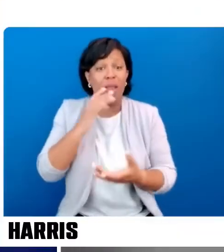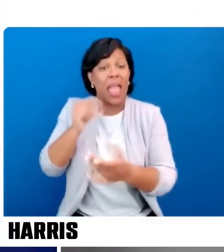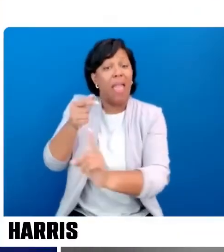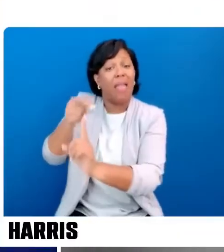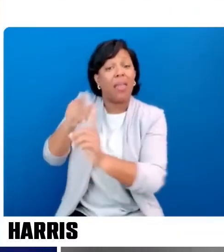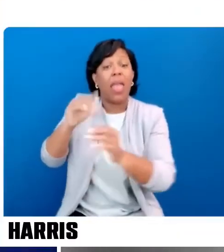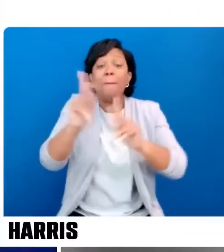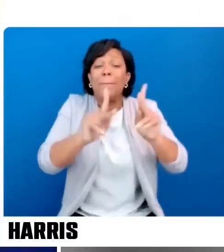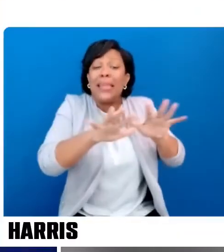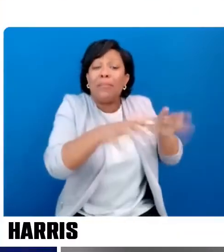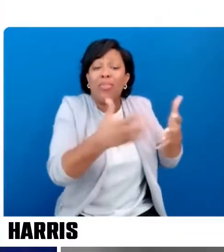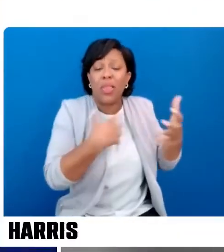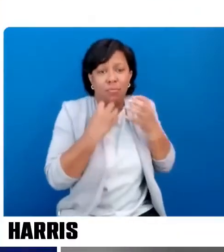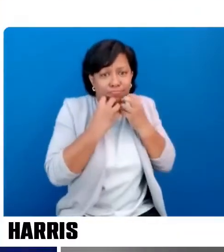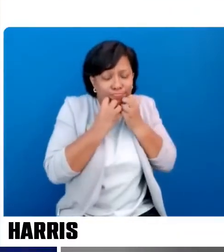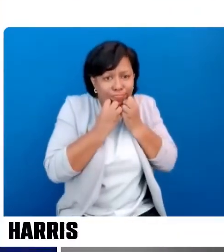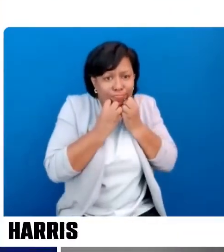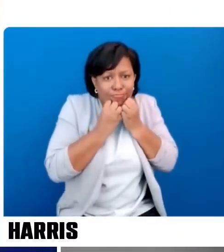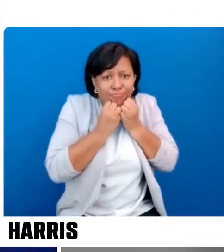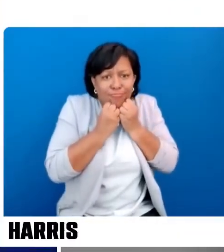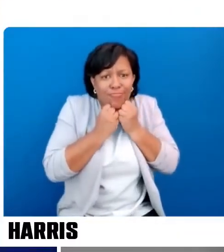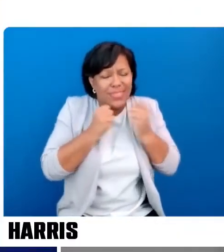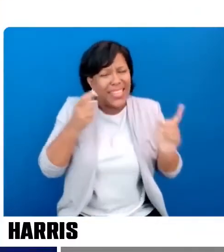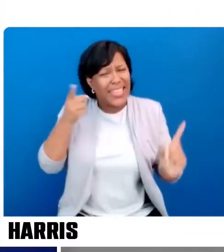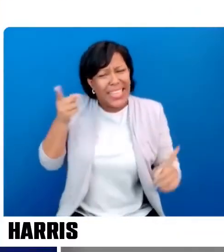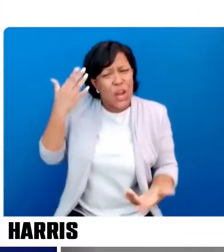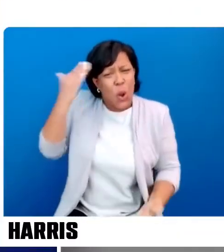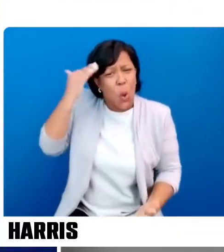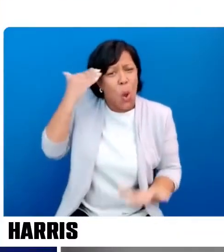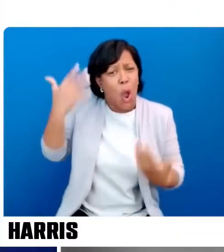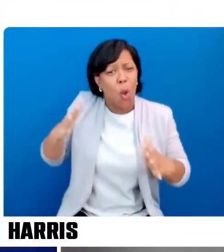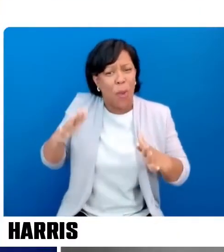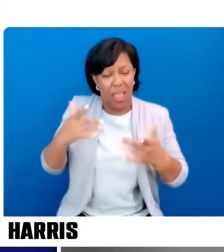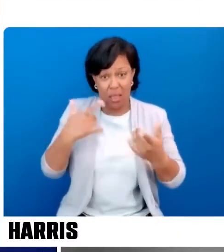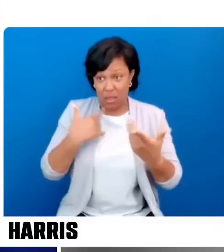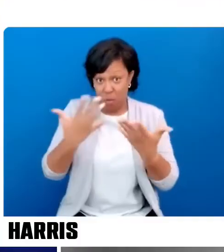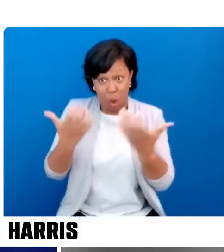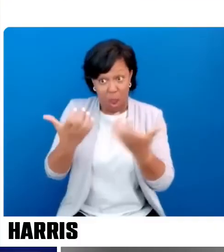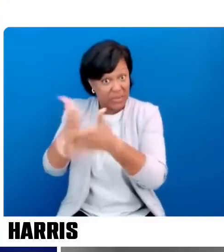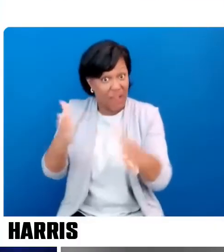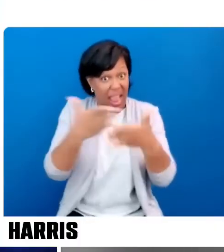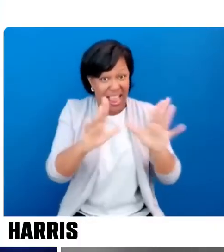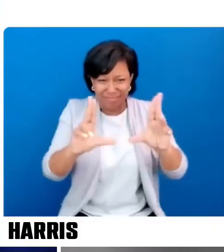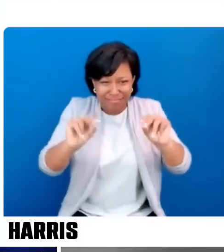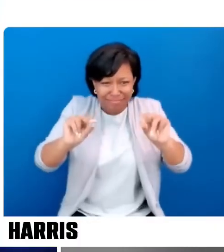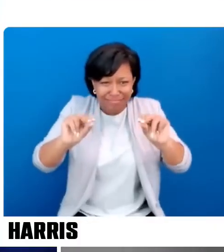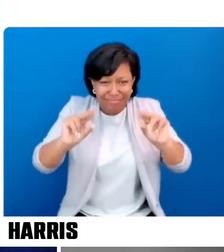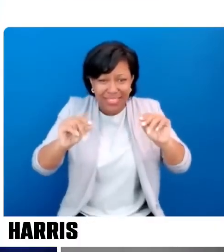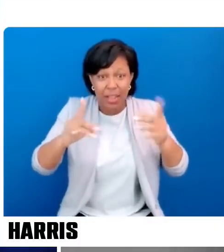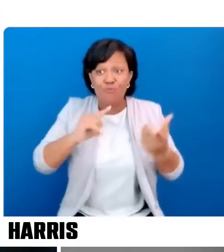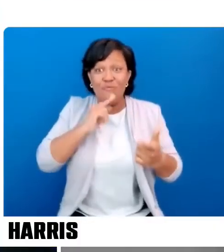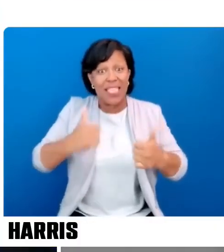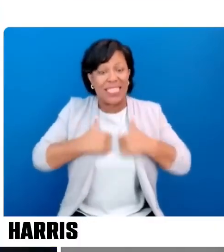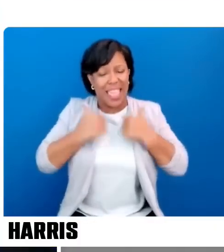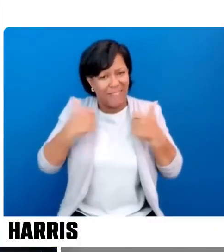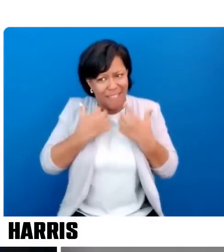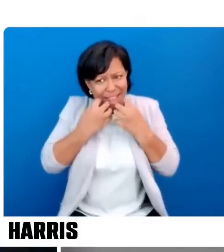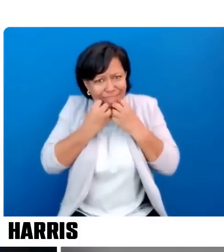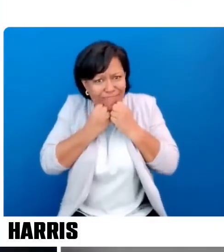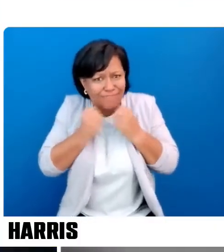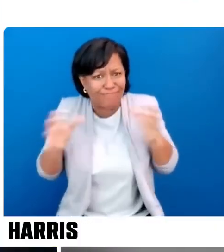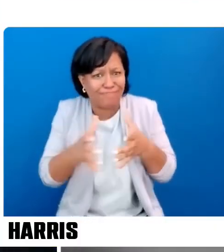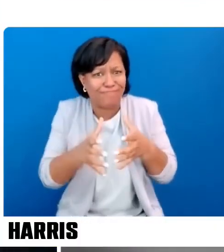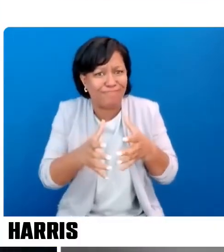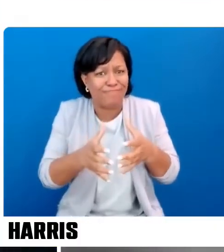again, divide and distract from the reality, which is it is very well known that Donald Trump